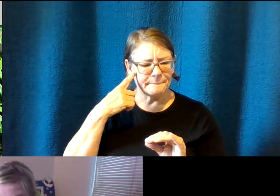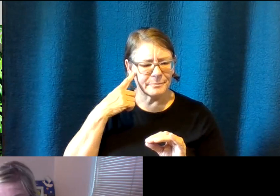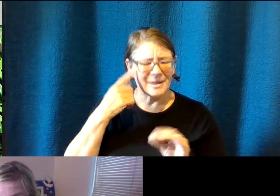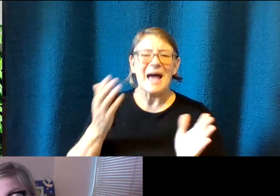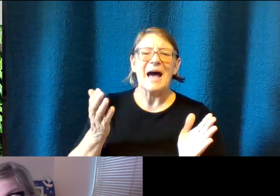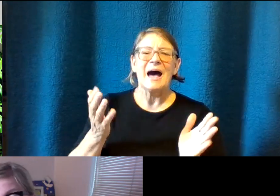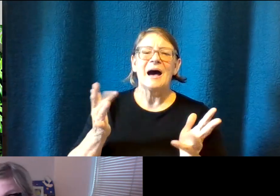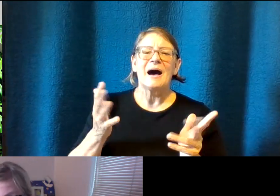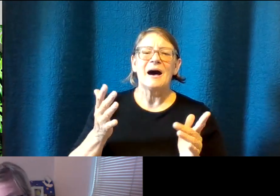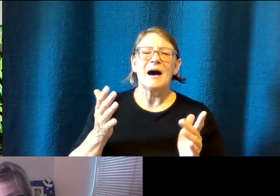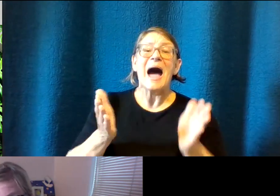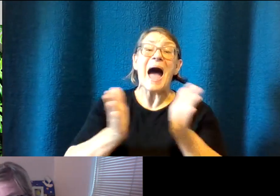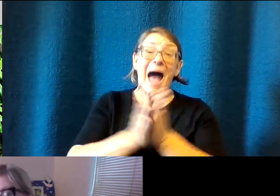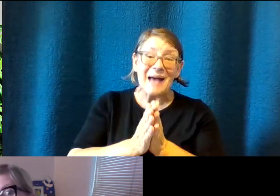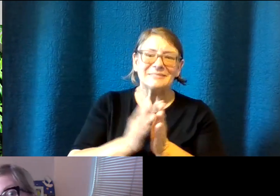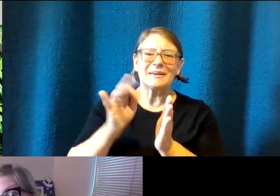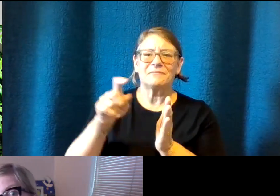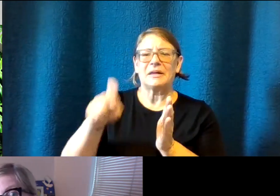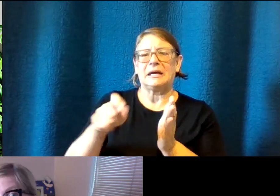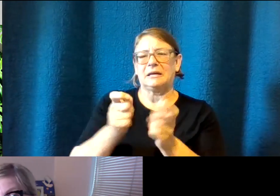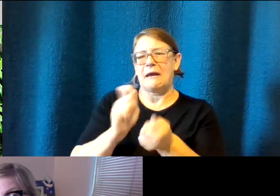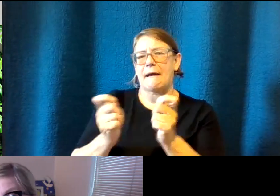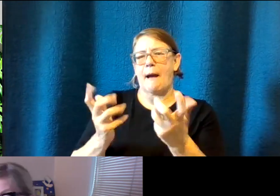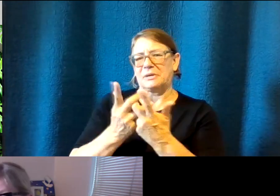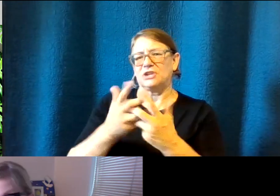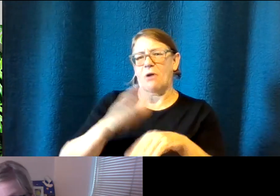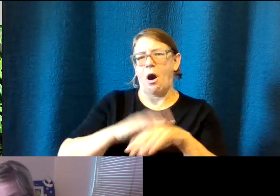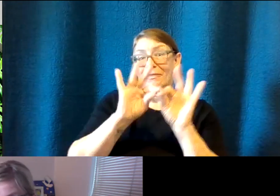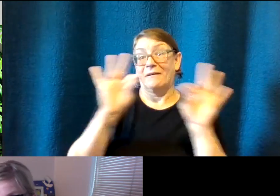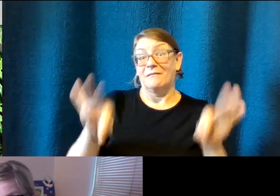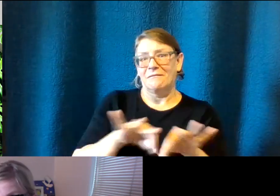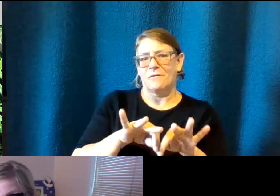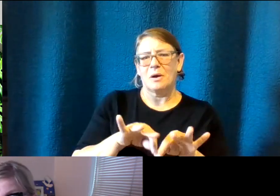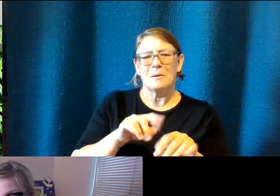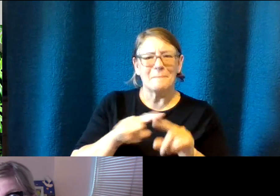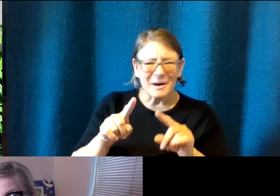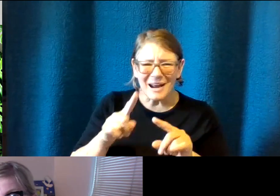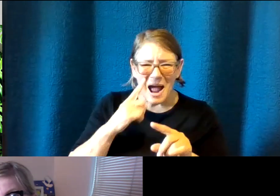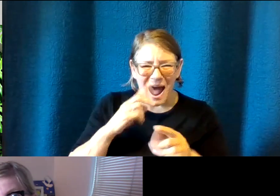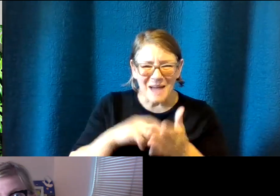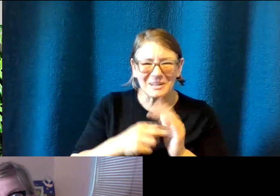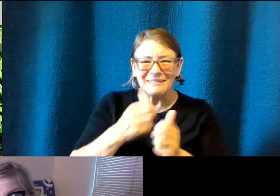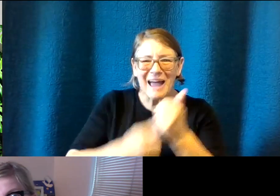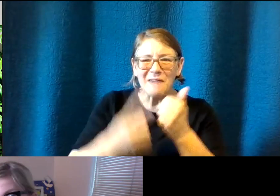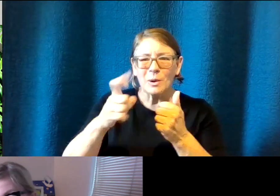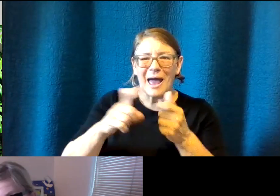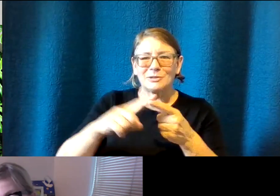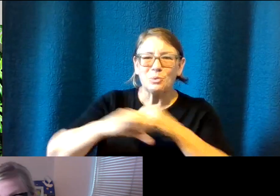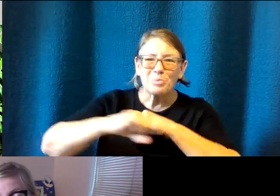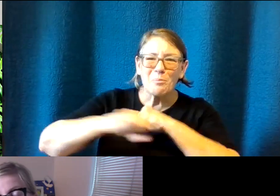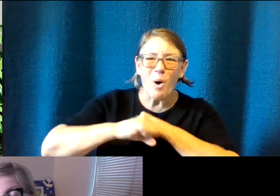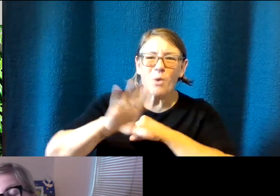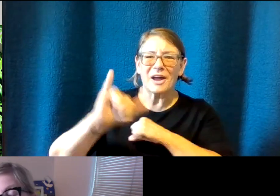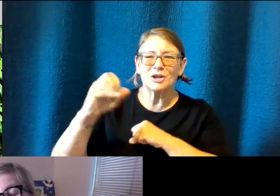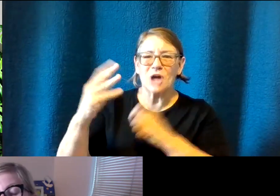asking whether or not accommodation is needed. But I think, everyone promotes their job fairs. And I think the best